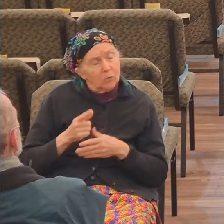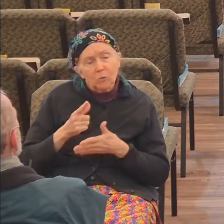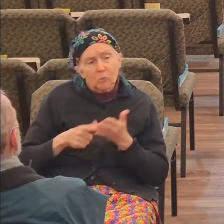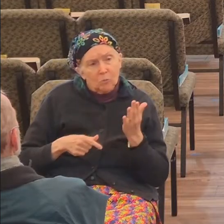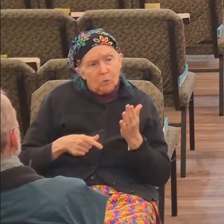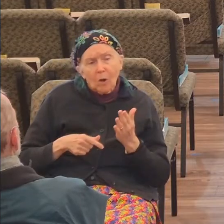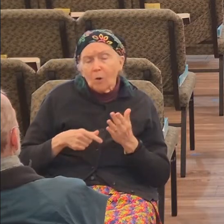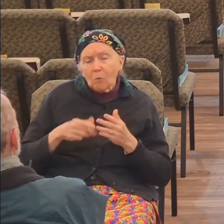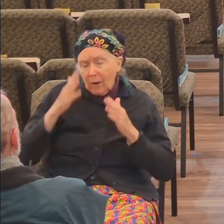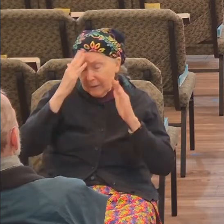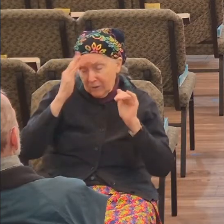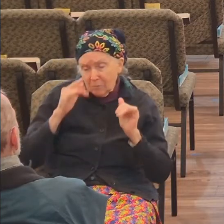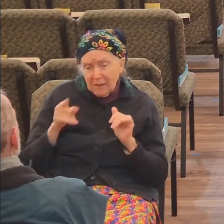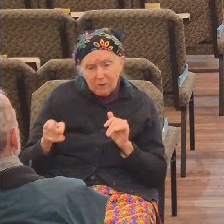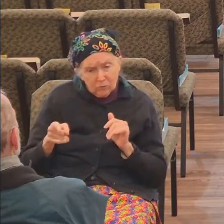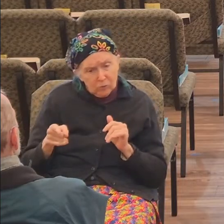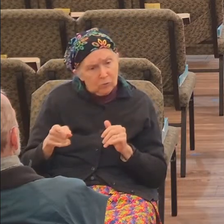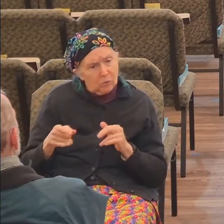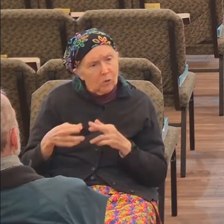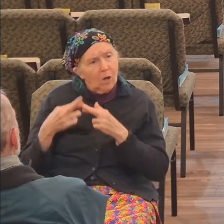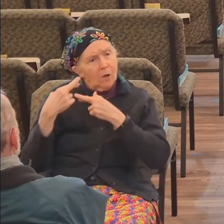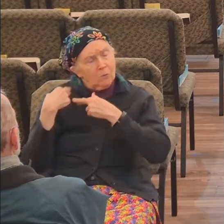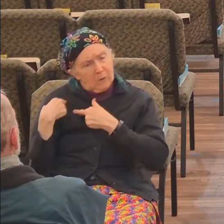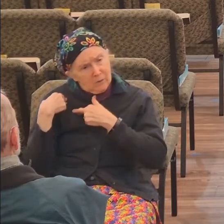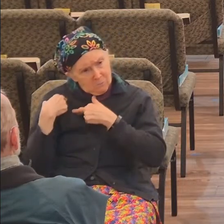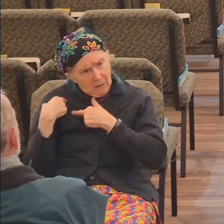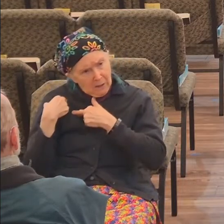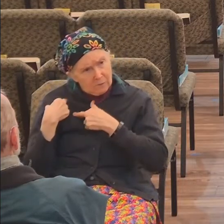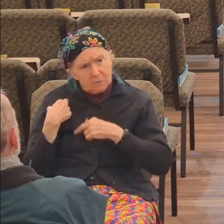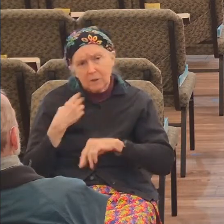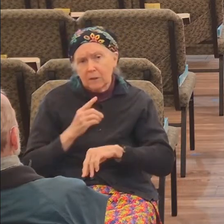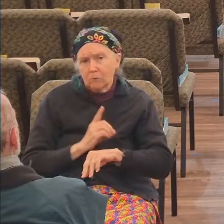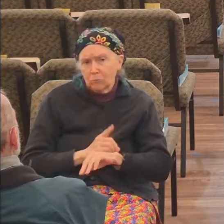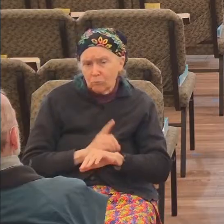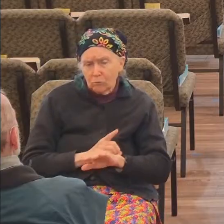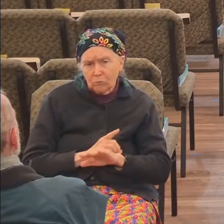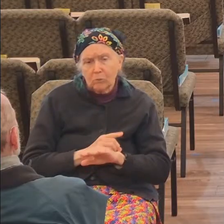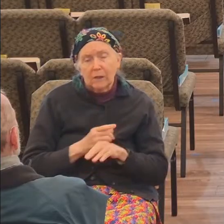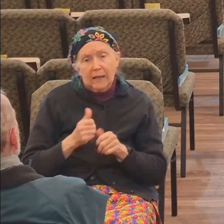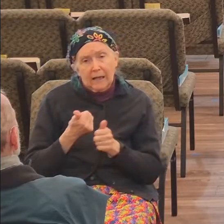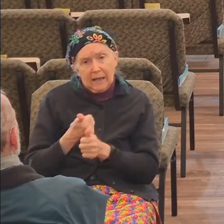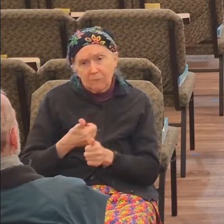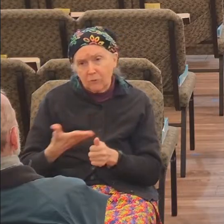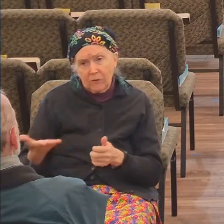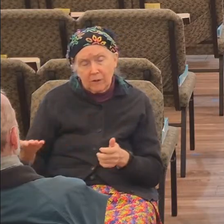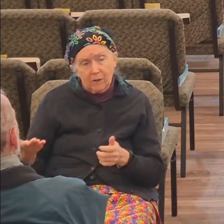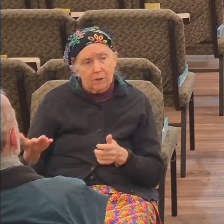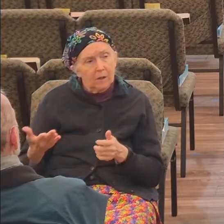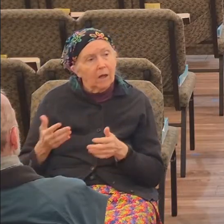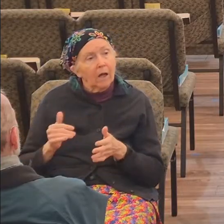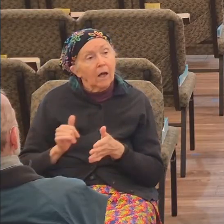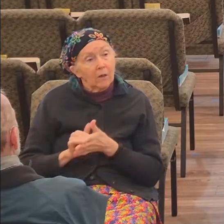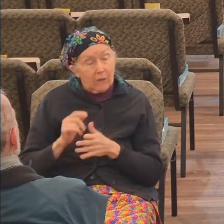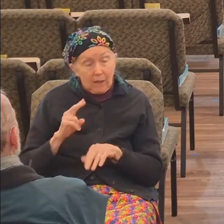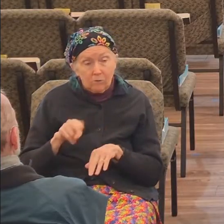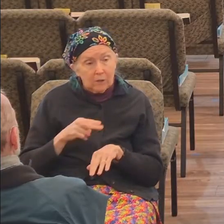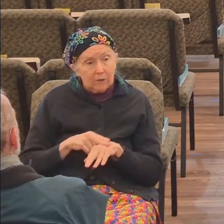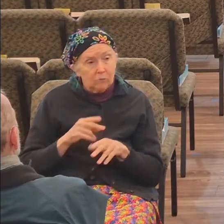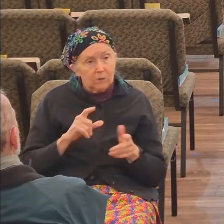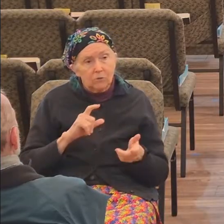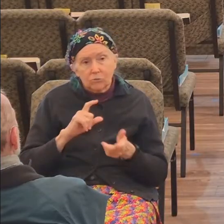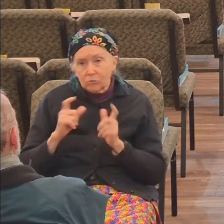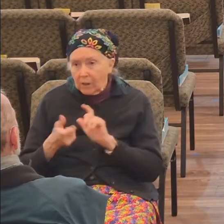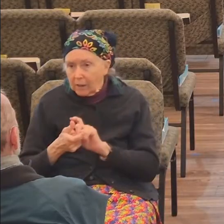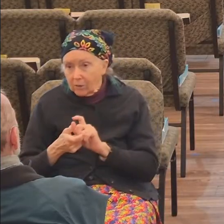Everything. Obligation, responsibility, priorities, like everything, okay? And that would have changed. Family